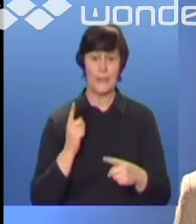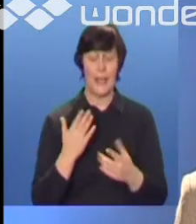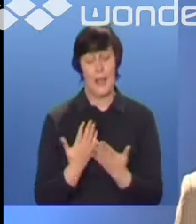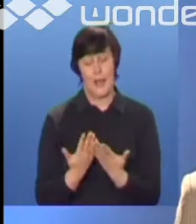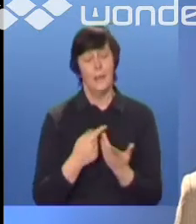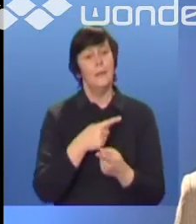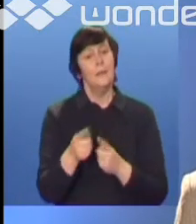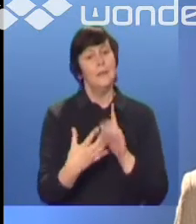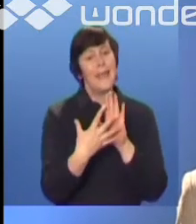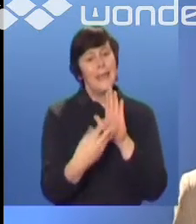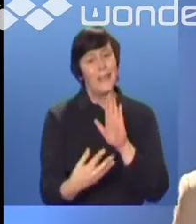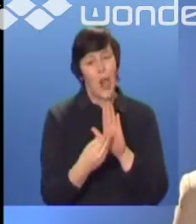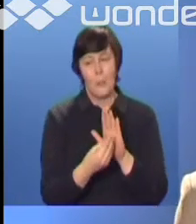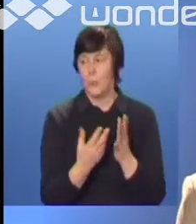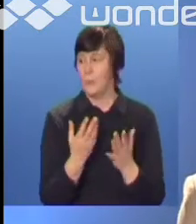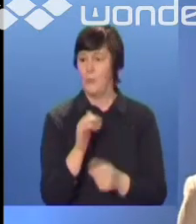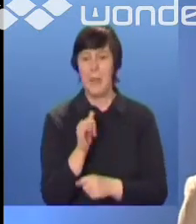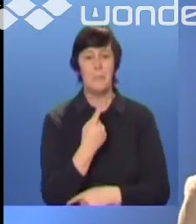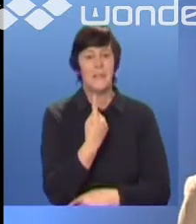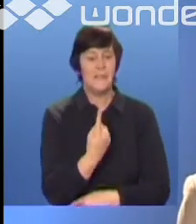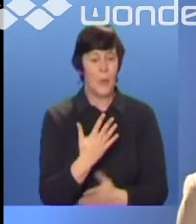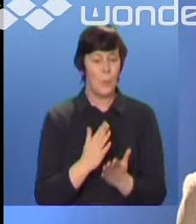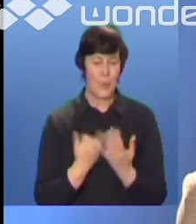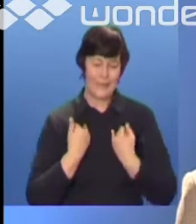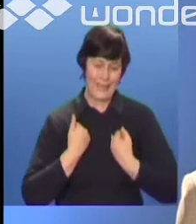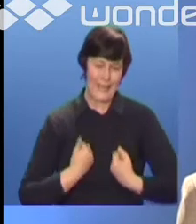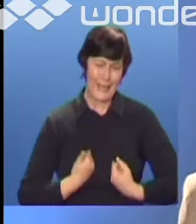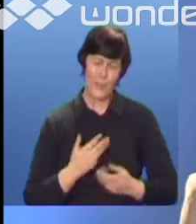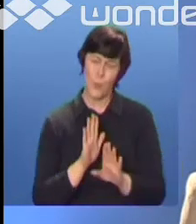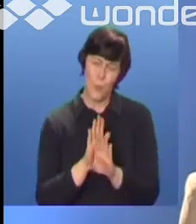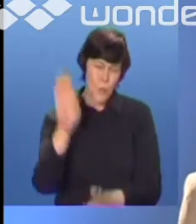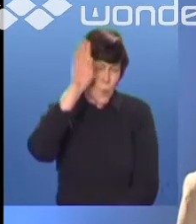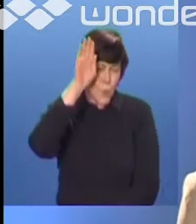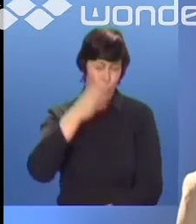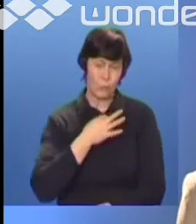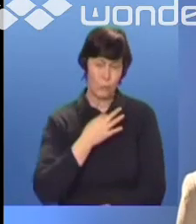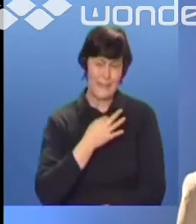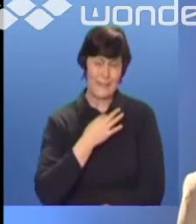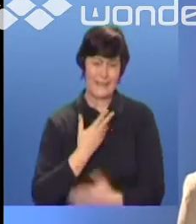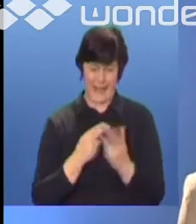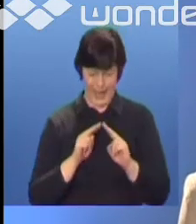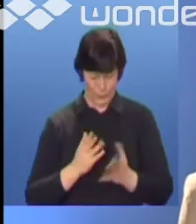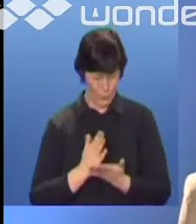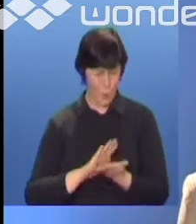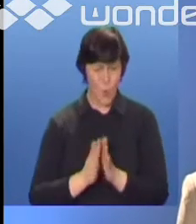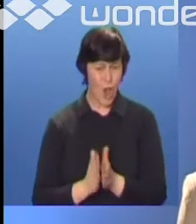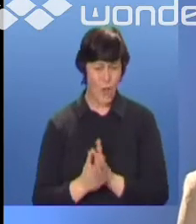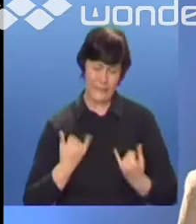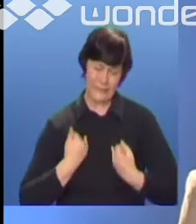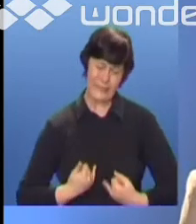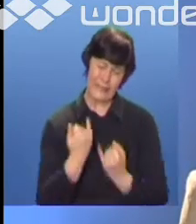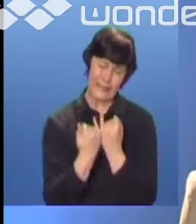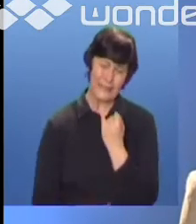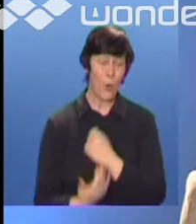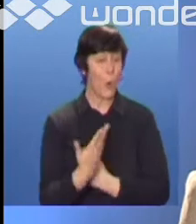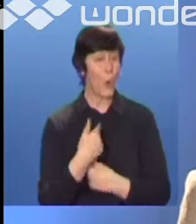an emergency. For instance, there may be people who have a life-threatening medical condition which is affected by their current housing, or they may